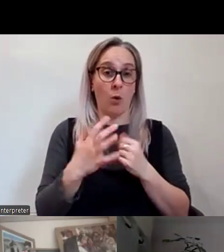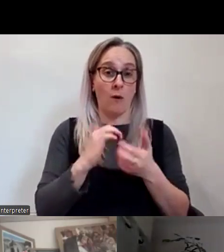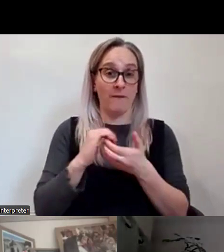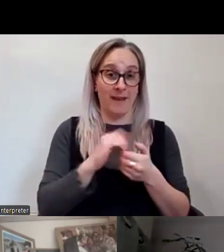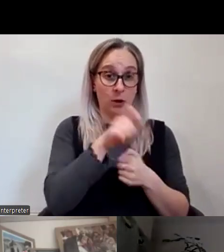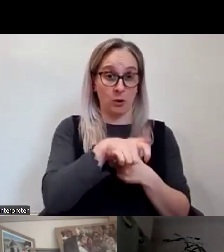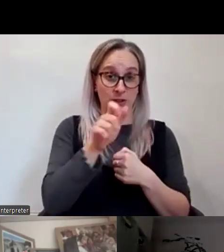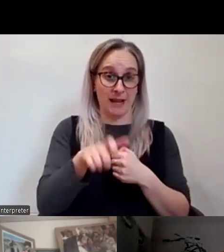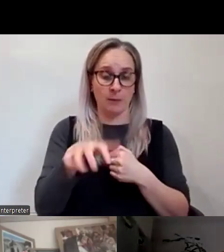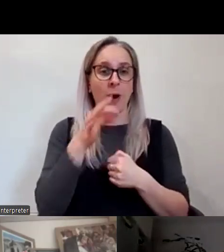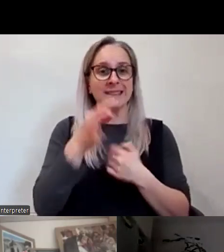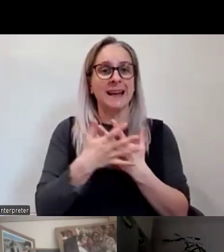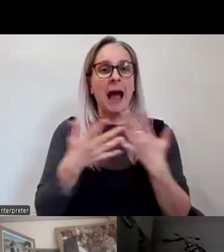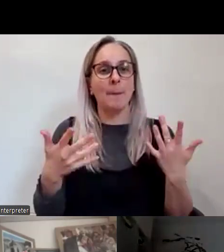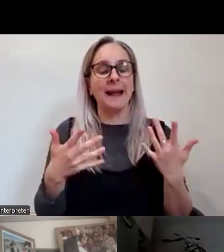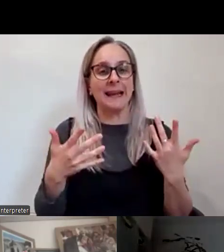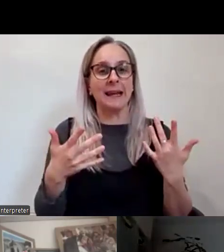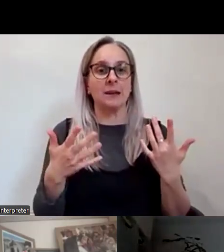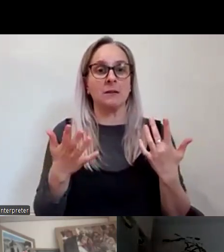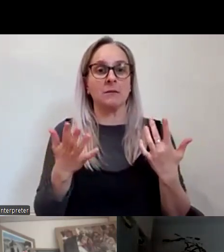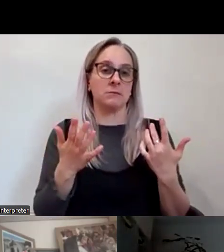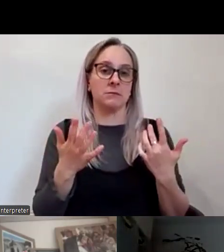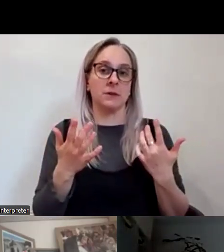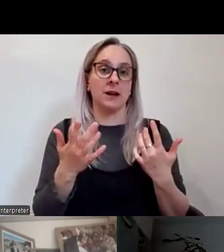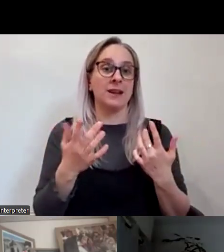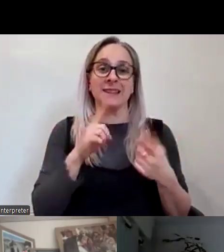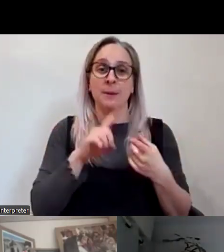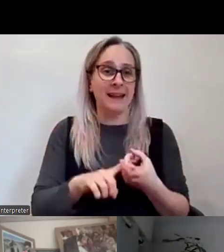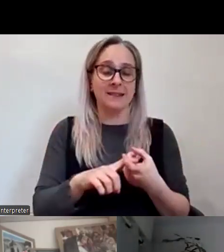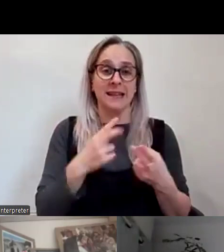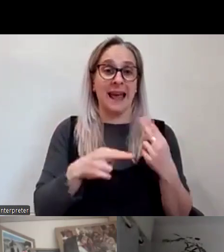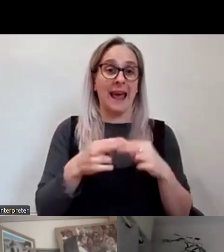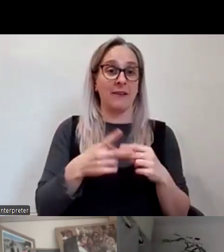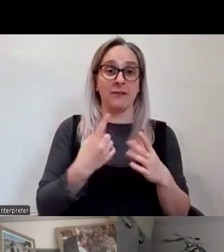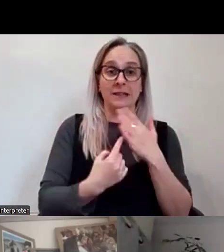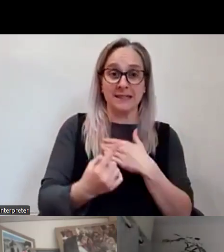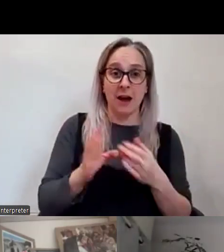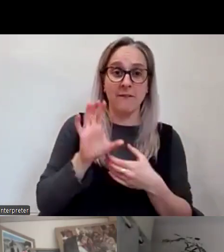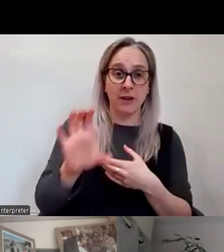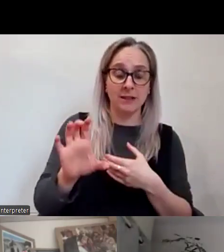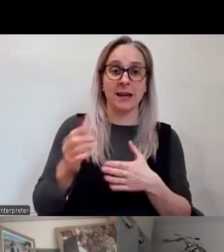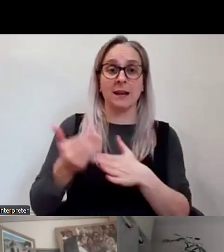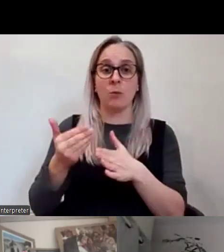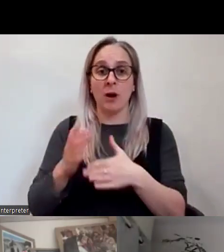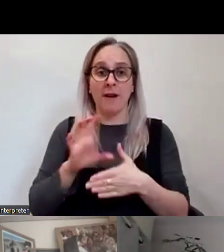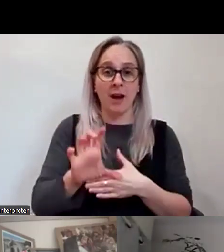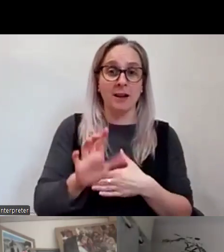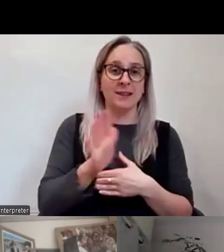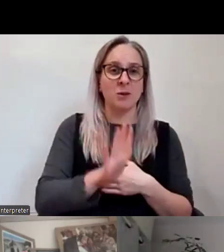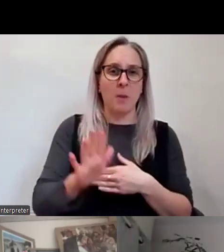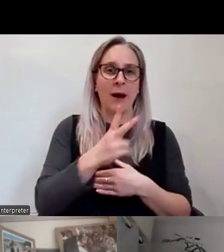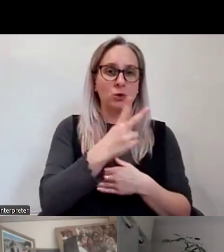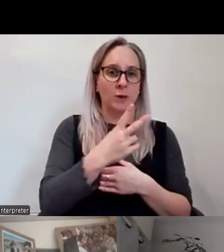we have applicants from self-funded, employer-funded who may be successful. So it's around about 24 each year.